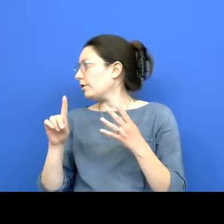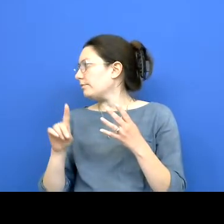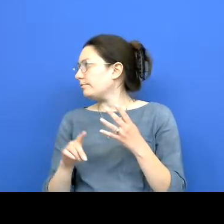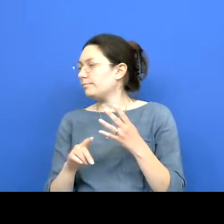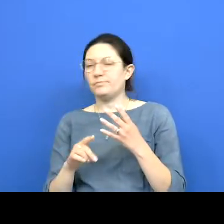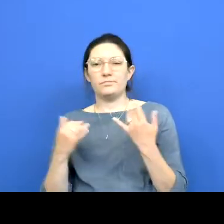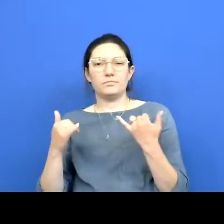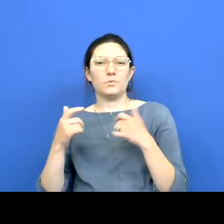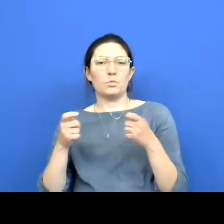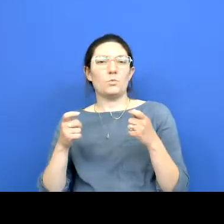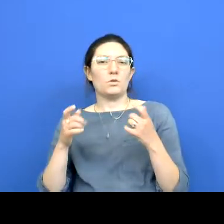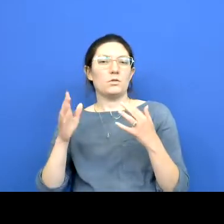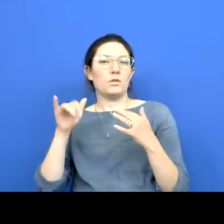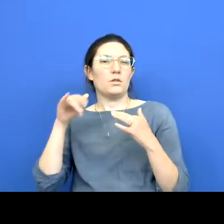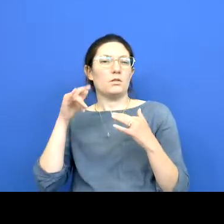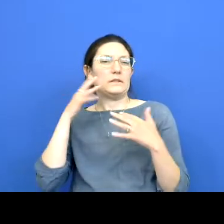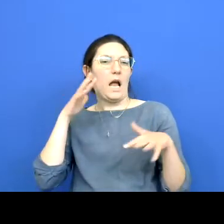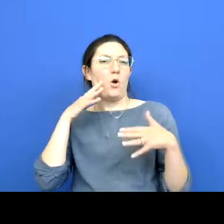Oh.